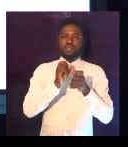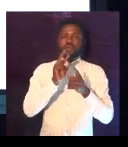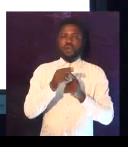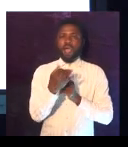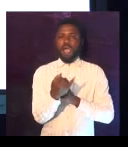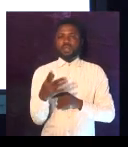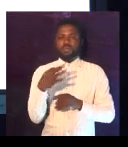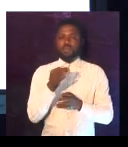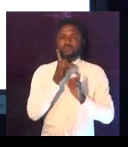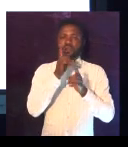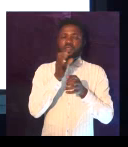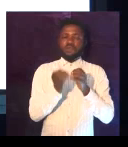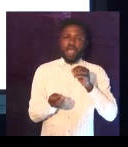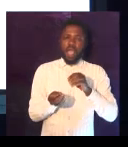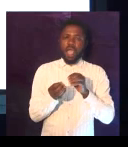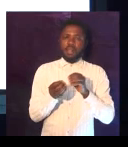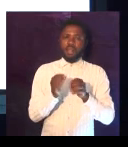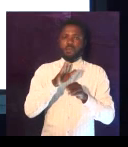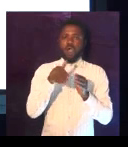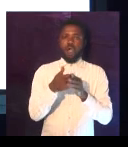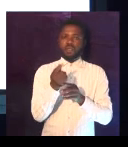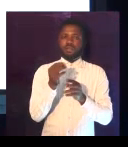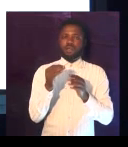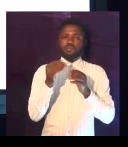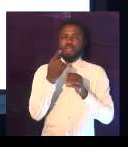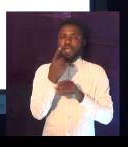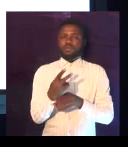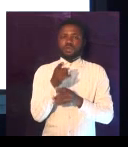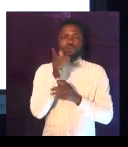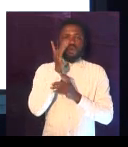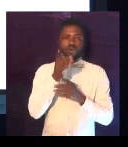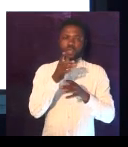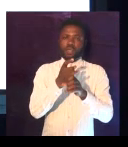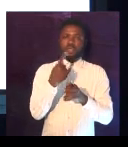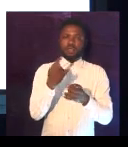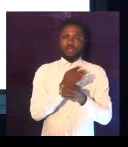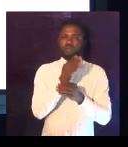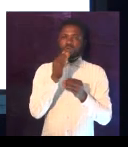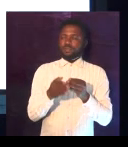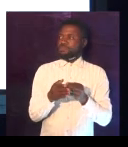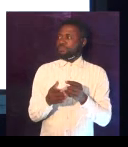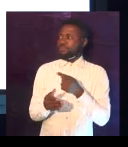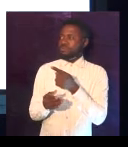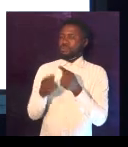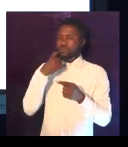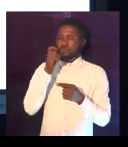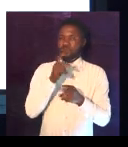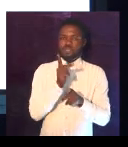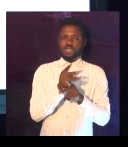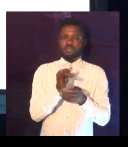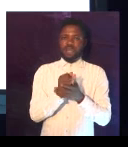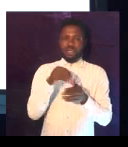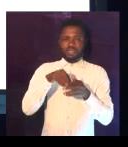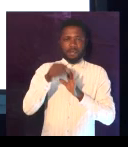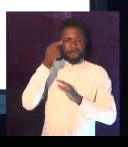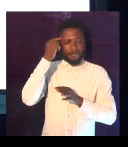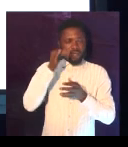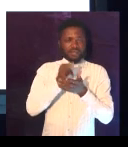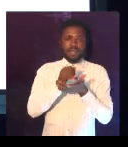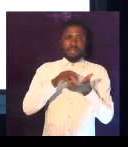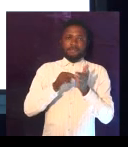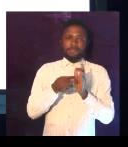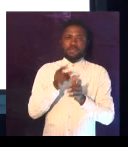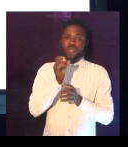every test, or for each and every item of data, if you add all the averages for them, you will get the total. You must keep that in